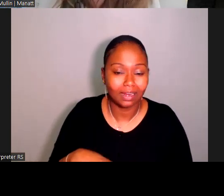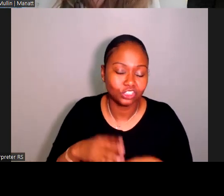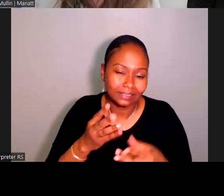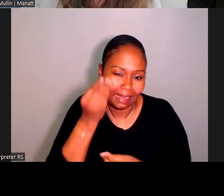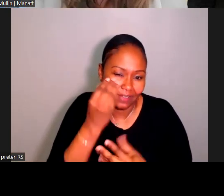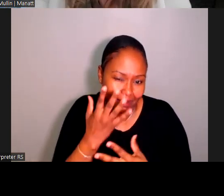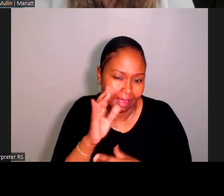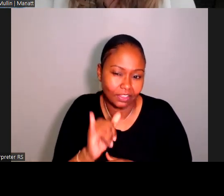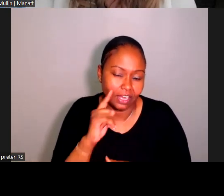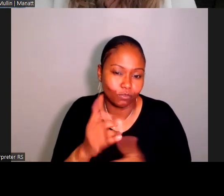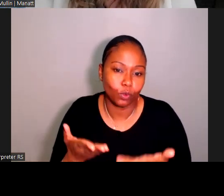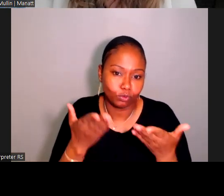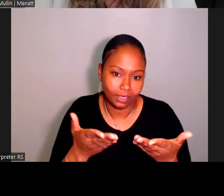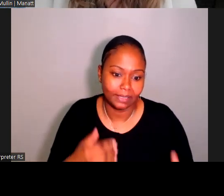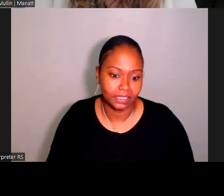the recommendation.